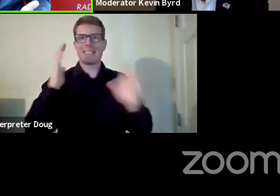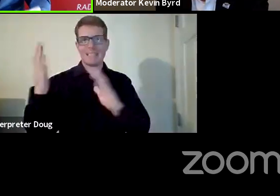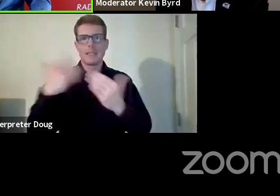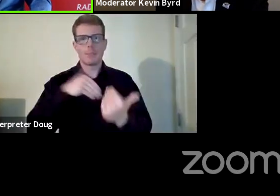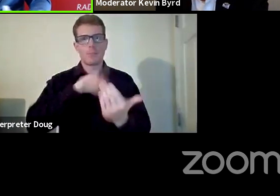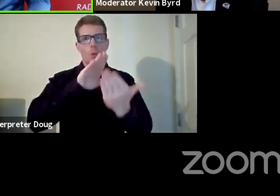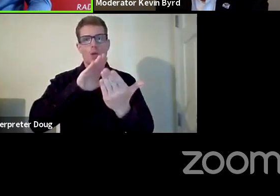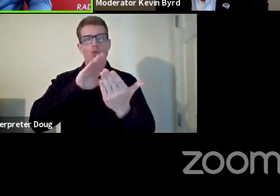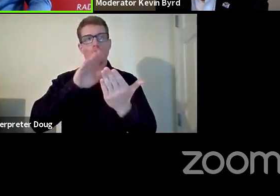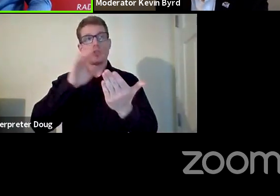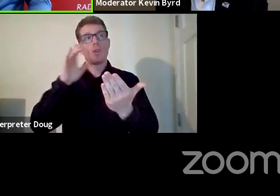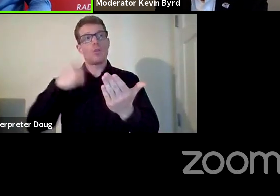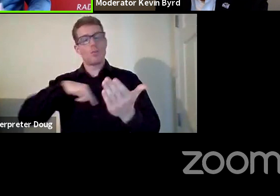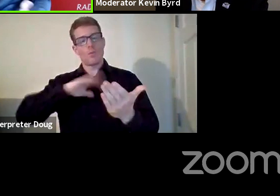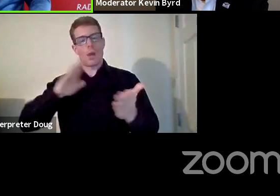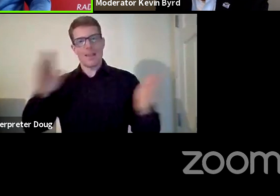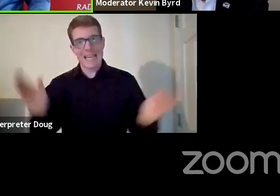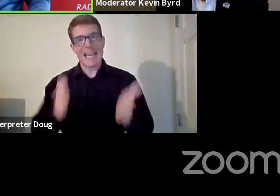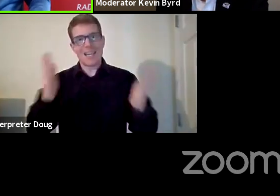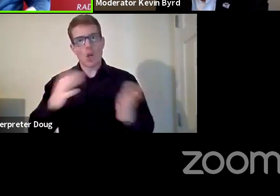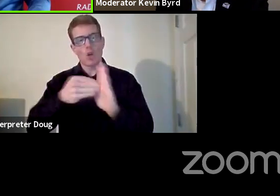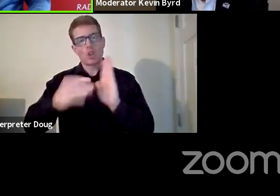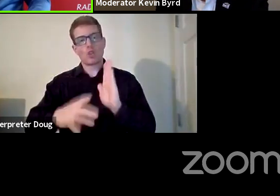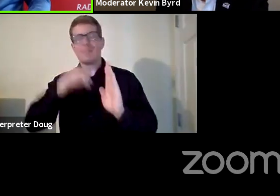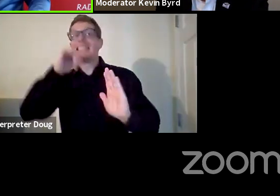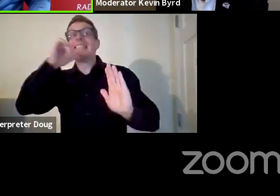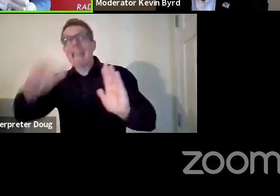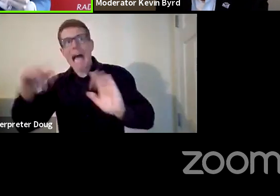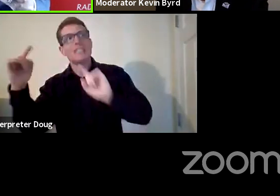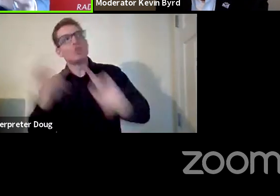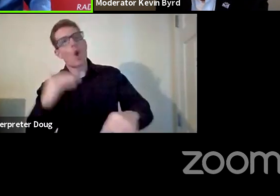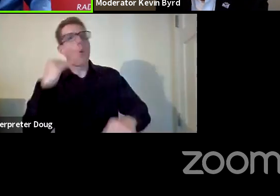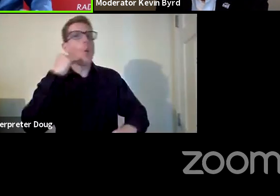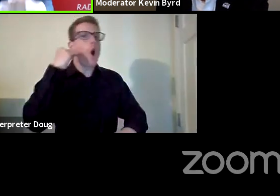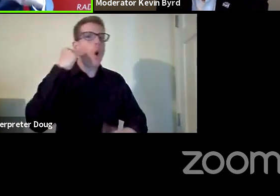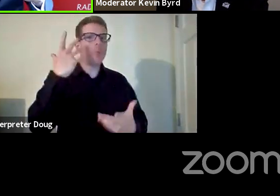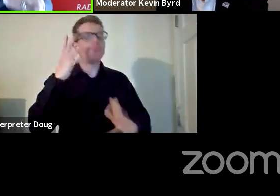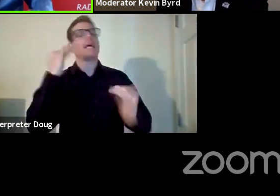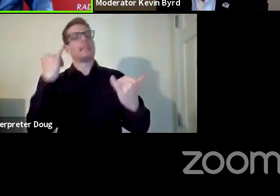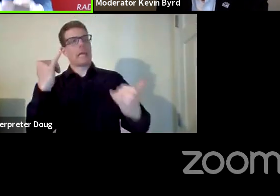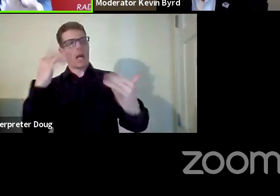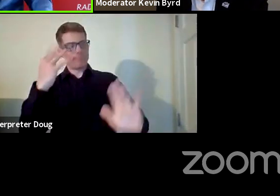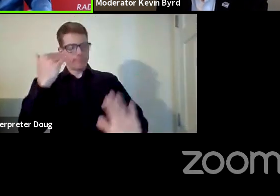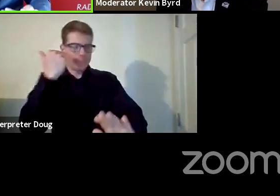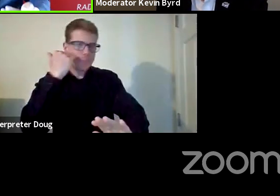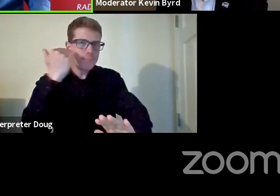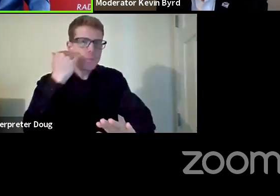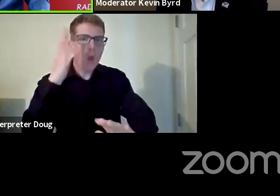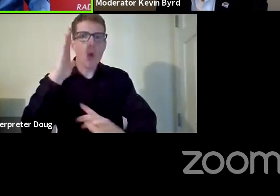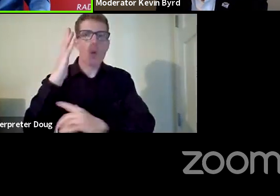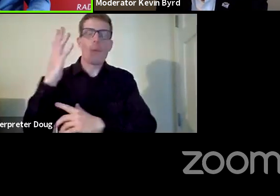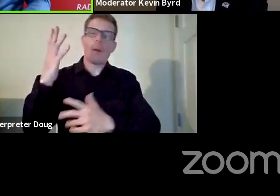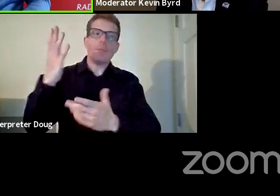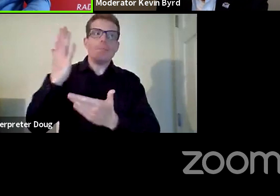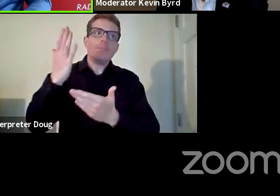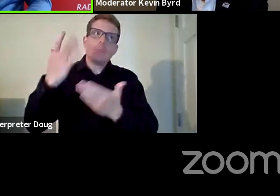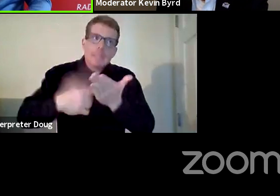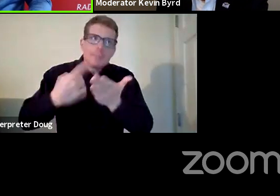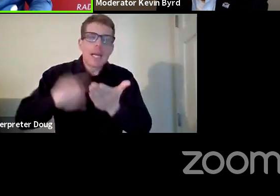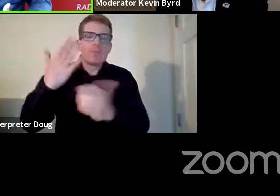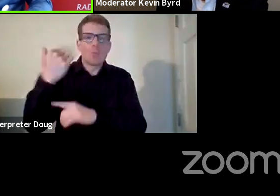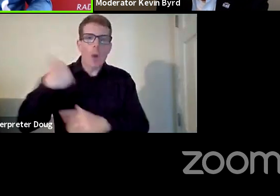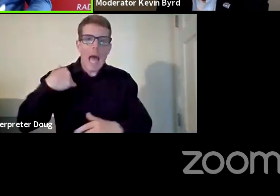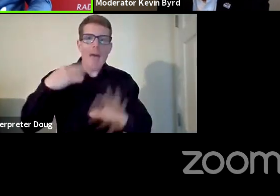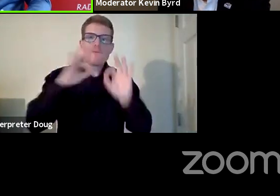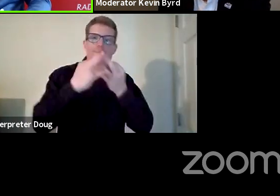leave, not to go home. Being realistic, we know that there are going to be a family emergency or there will be something that will happen. But